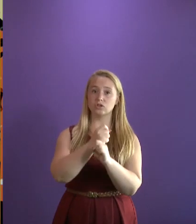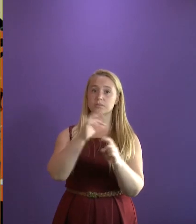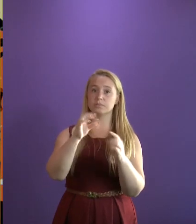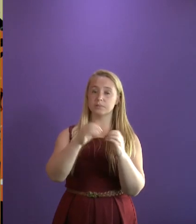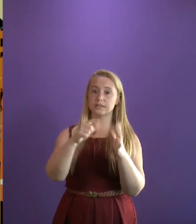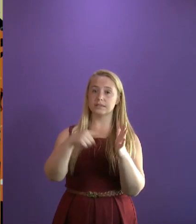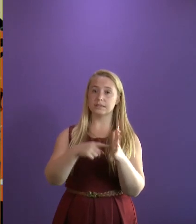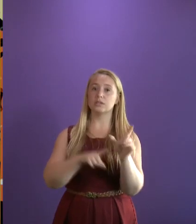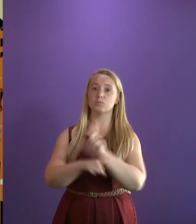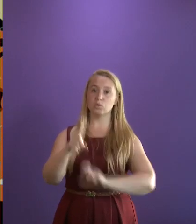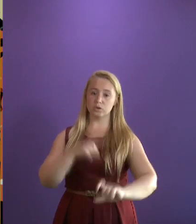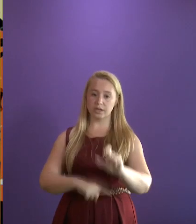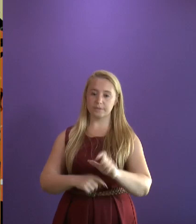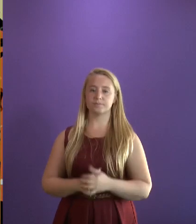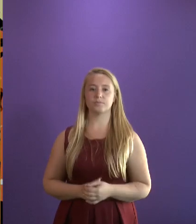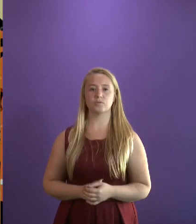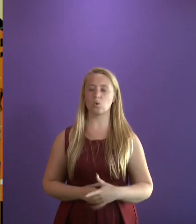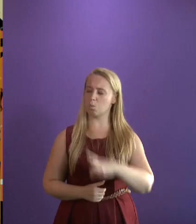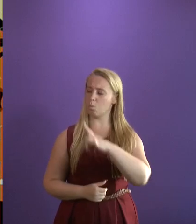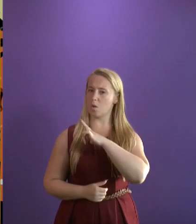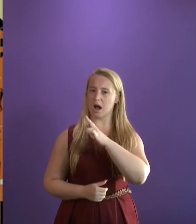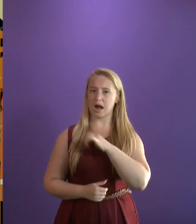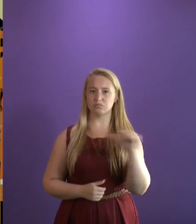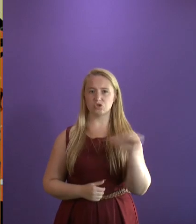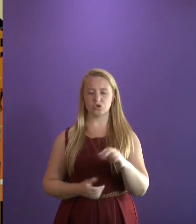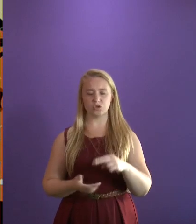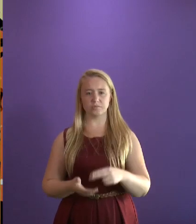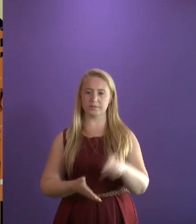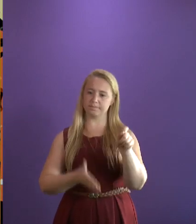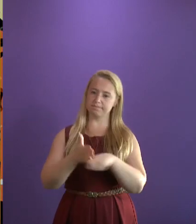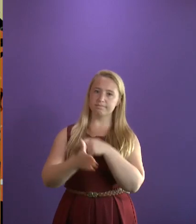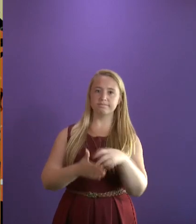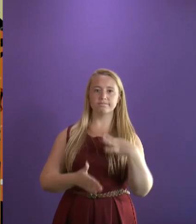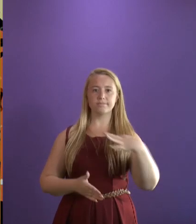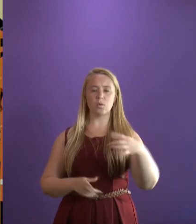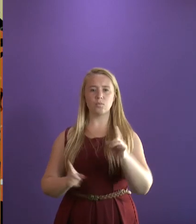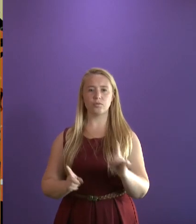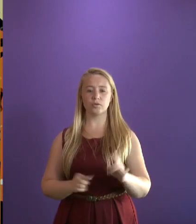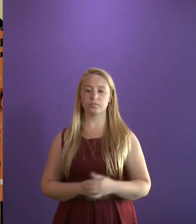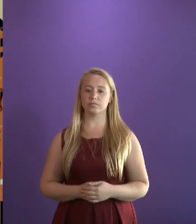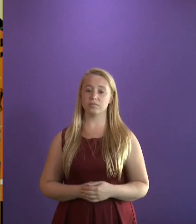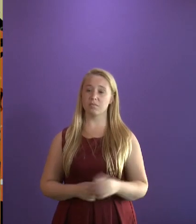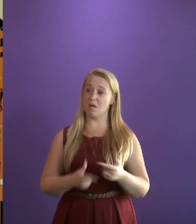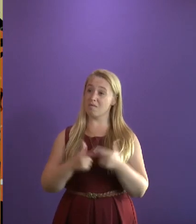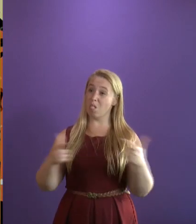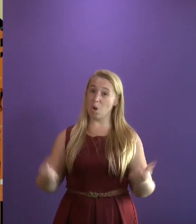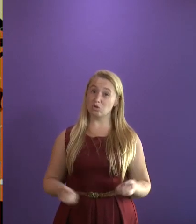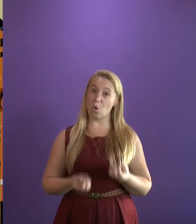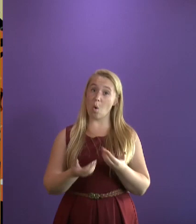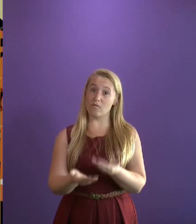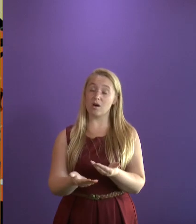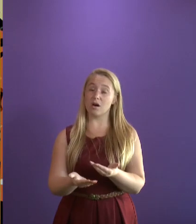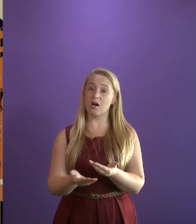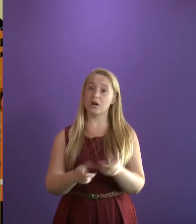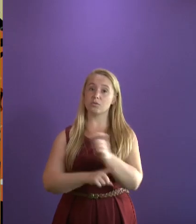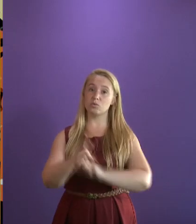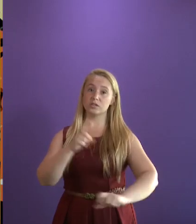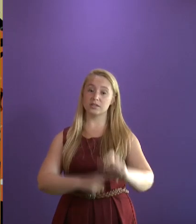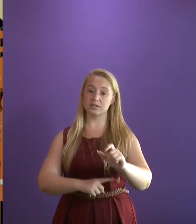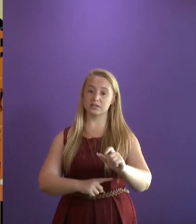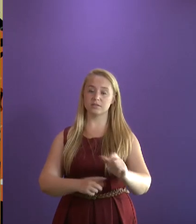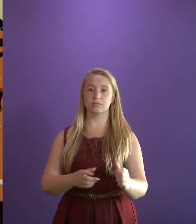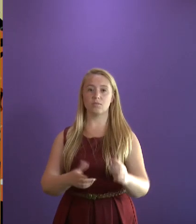The question was asked, why should we stand? Well, us women, we have an awful lot to offer to our communities. We have fantastic skills